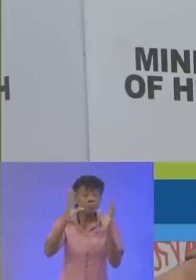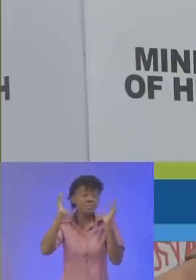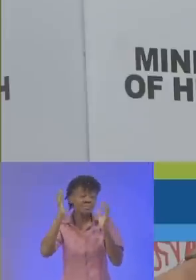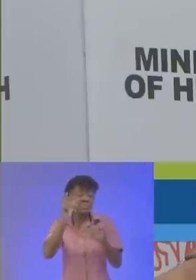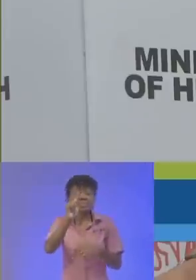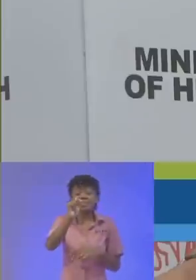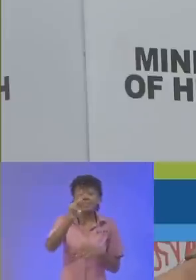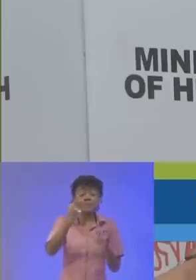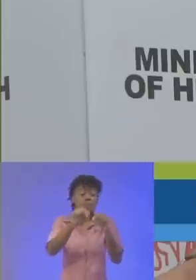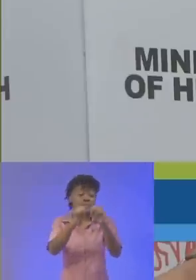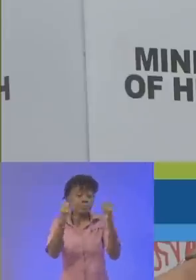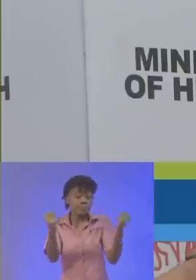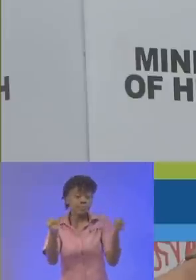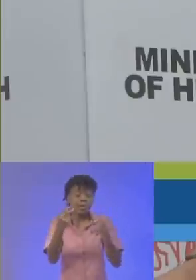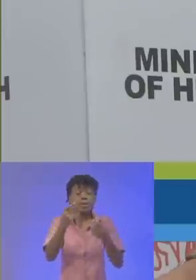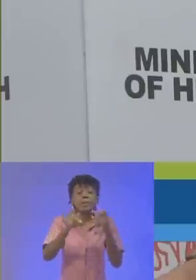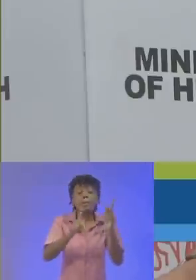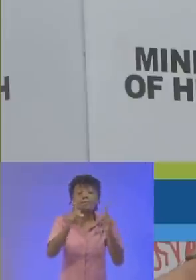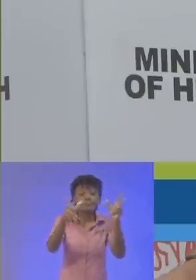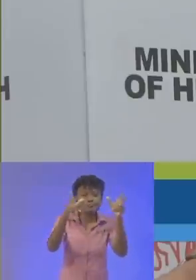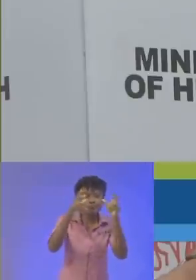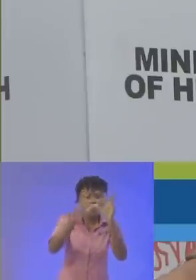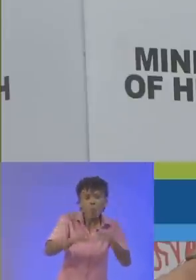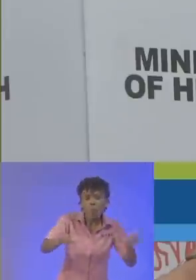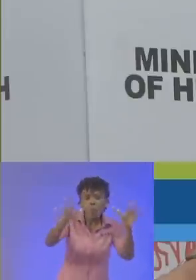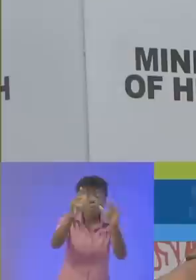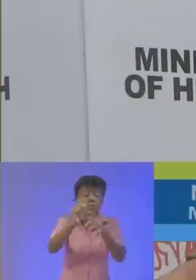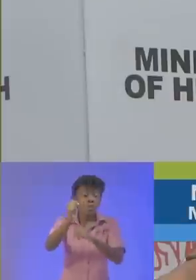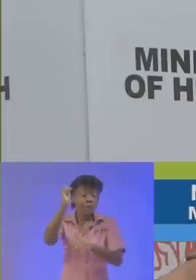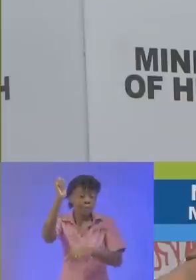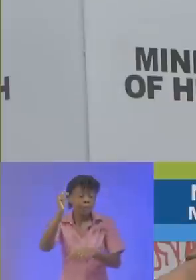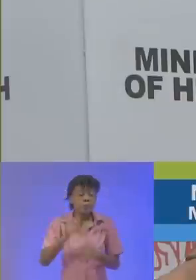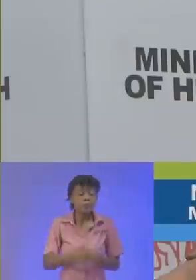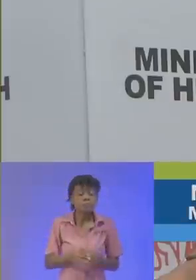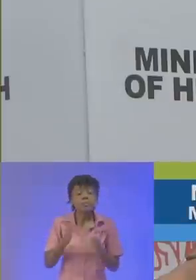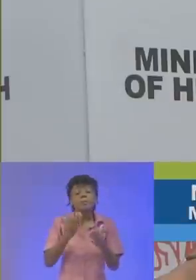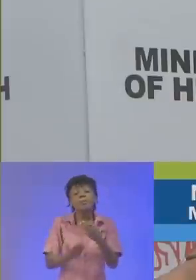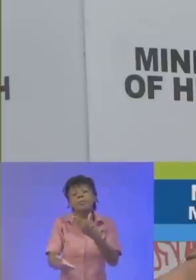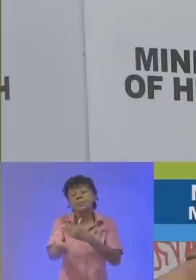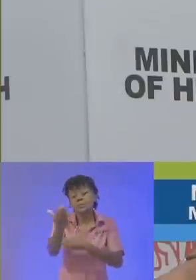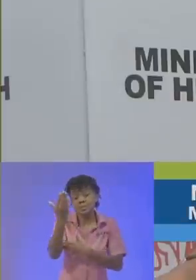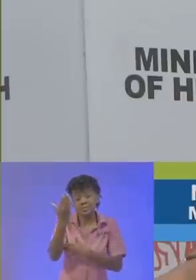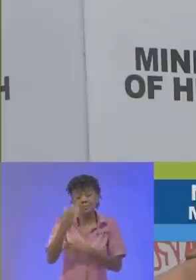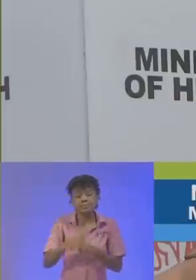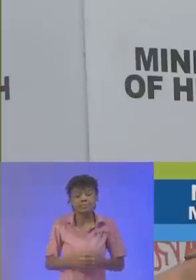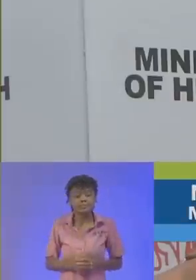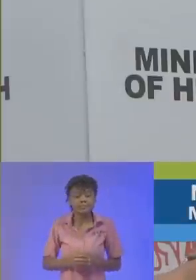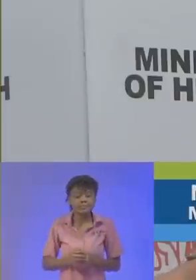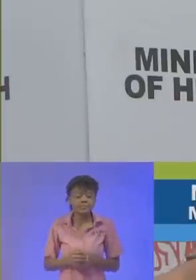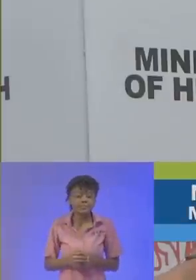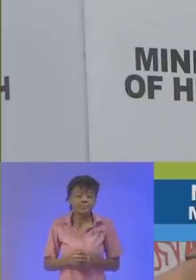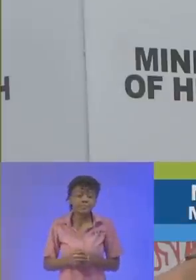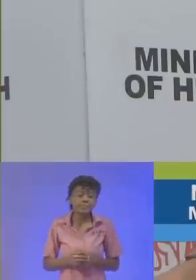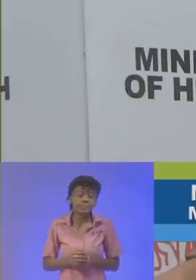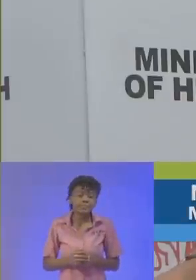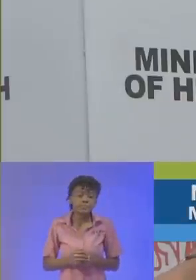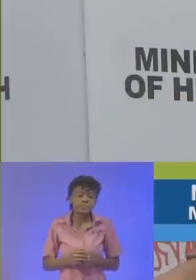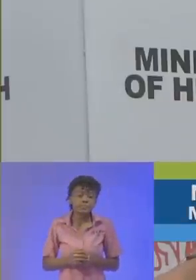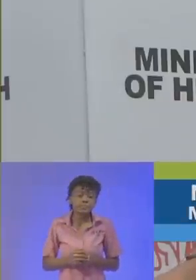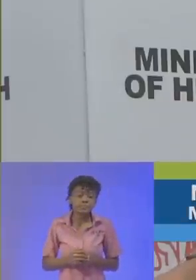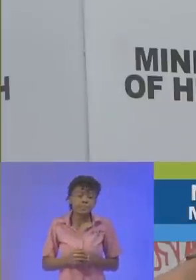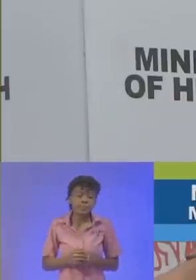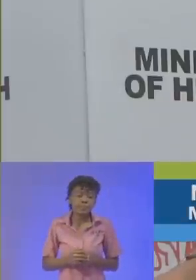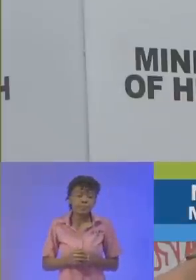listening public out there. So this morning, I'm here once again just to discuss a little about our